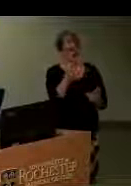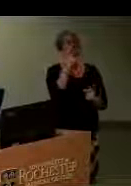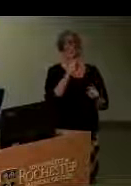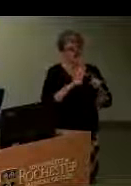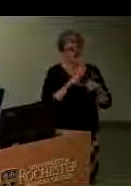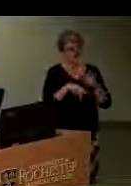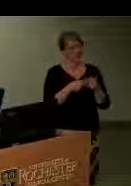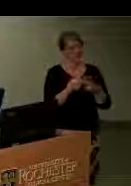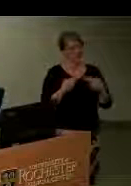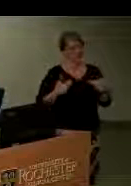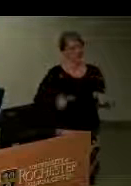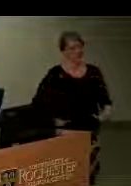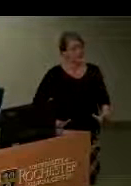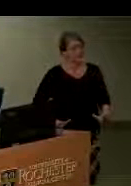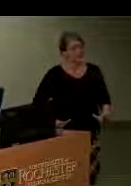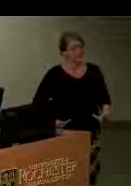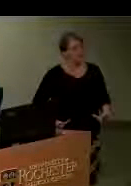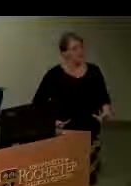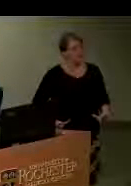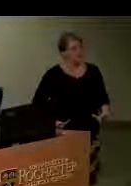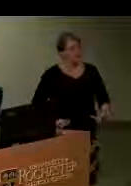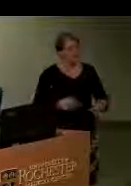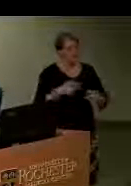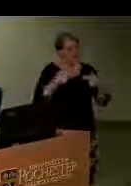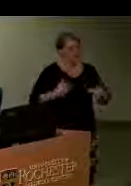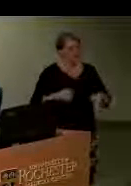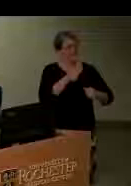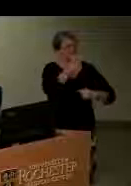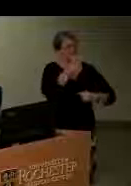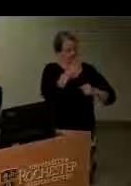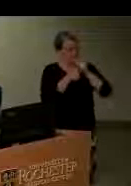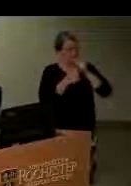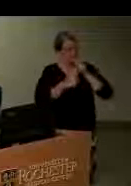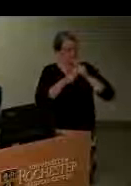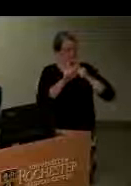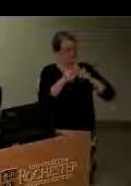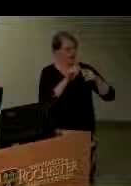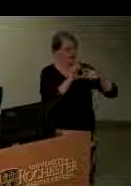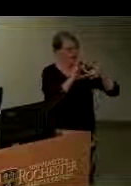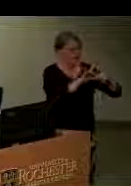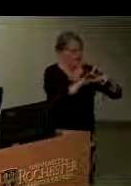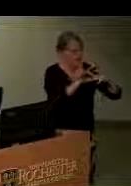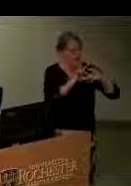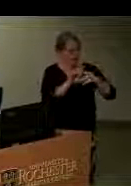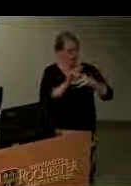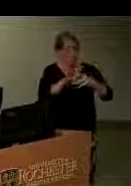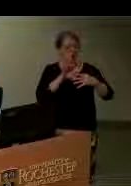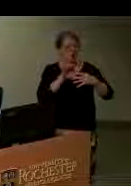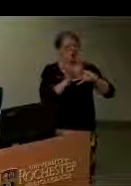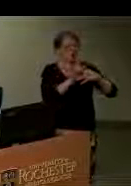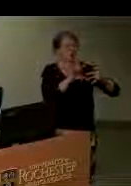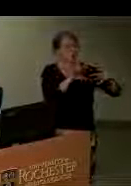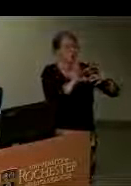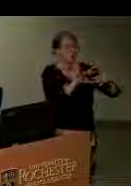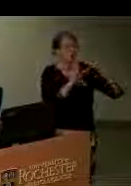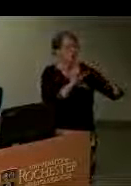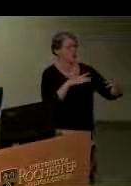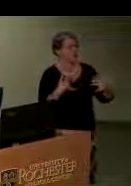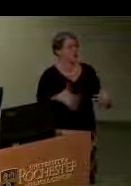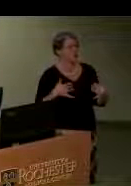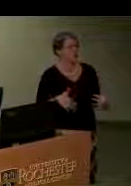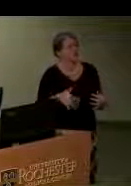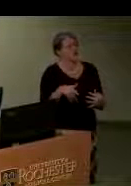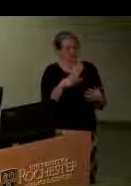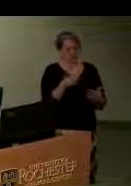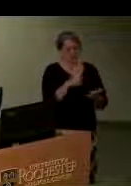humans was that they suffer when important interpersonal bonds are broken. And here's where he